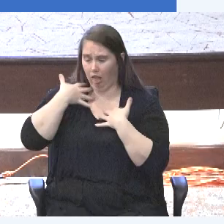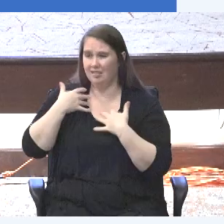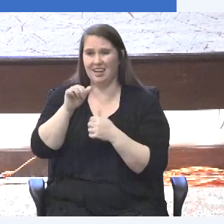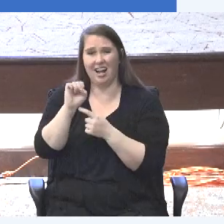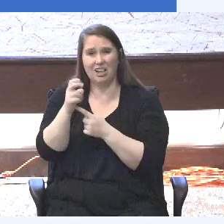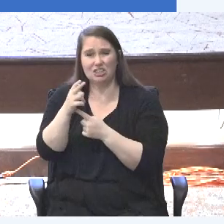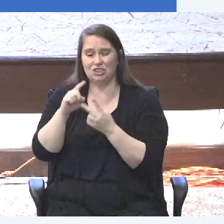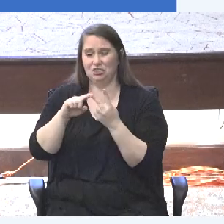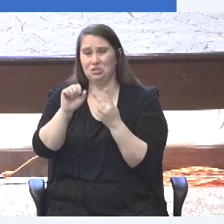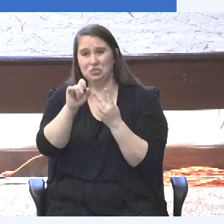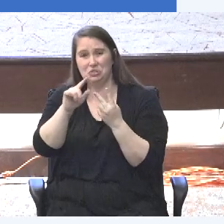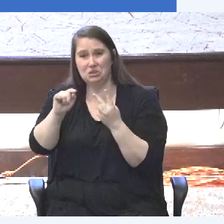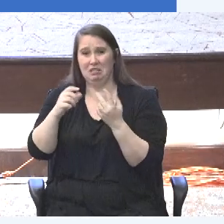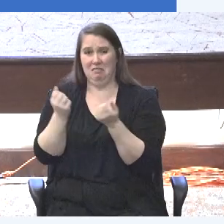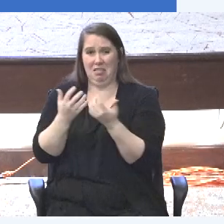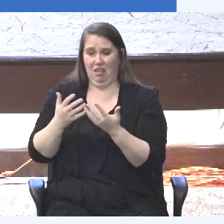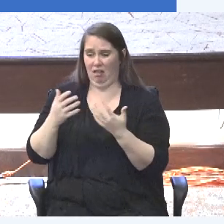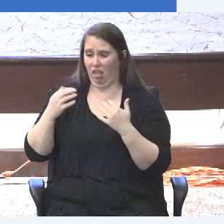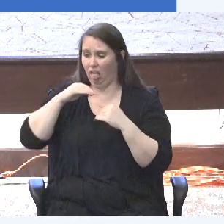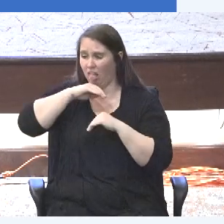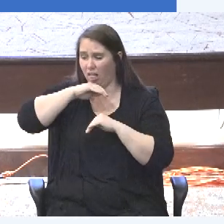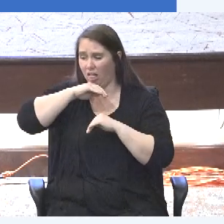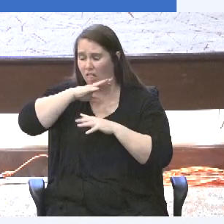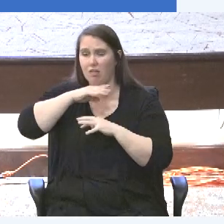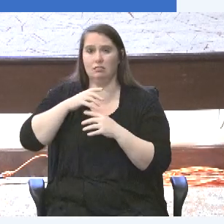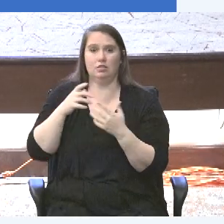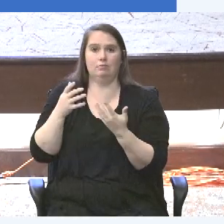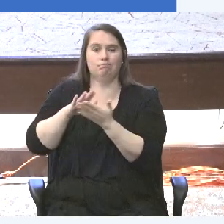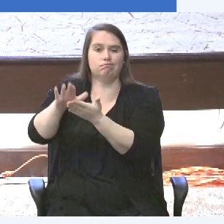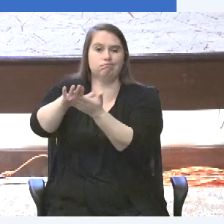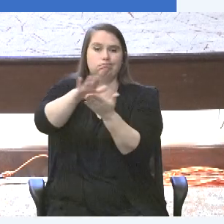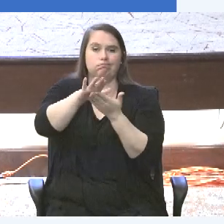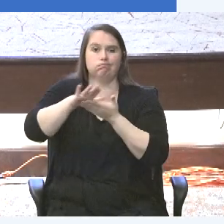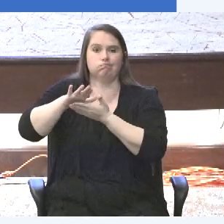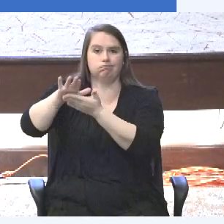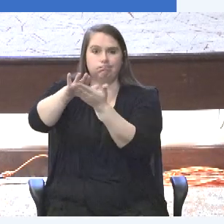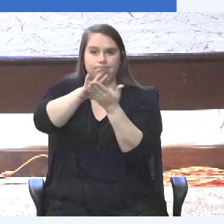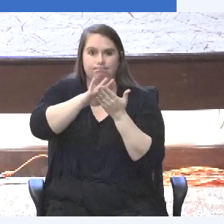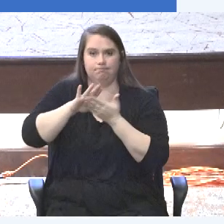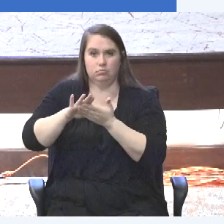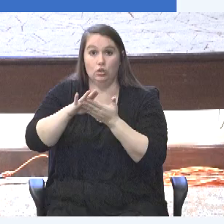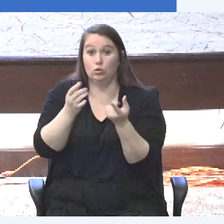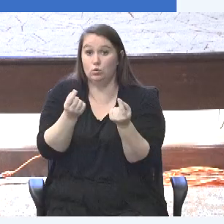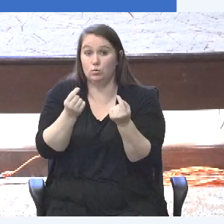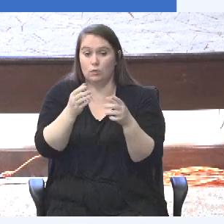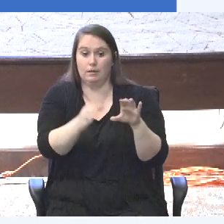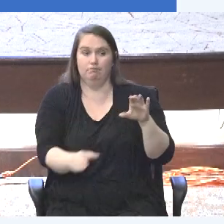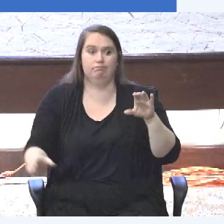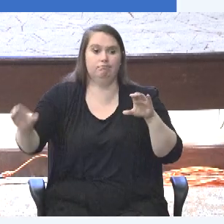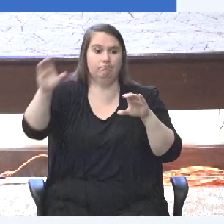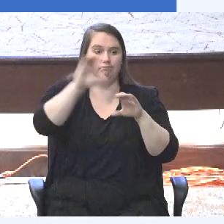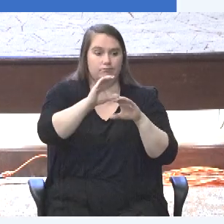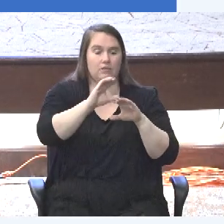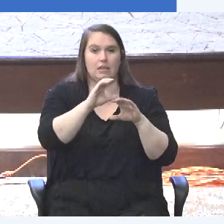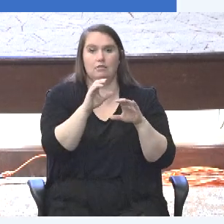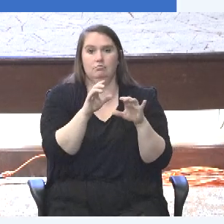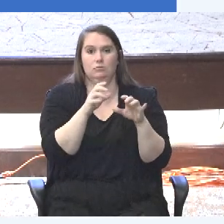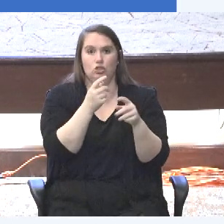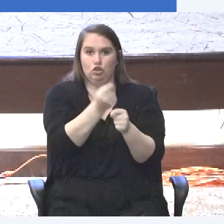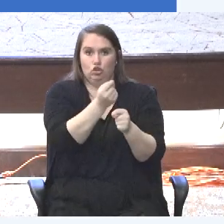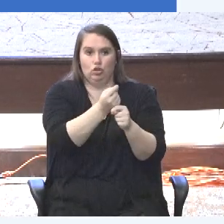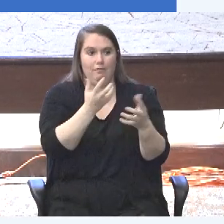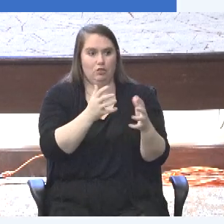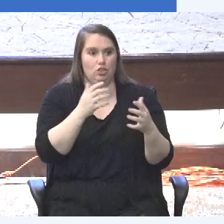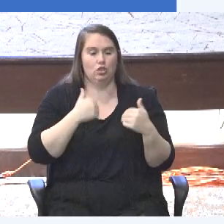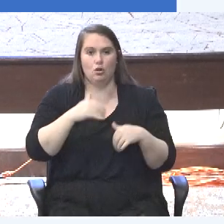those off of those members, have them package up those turnouts or their firefighting clothes, put them on the top of the engine, and then return to the station to put in their new clean